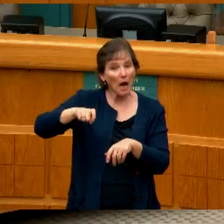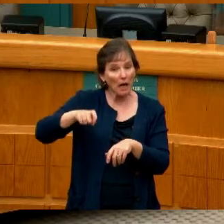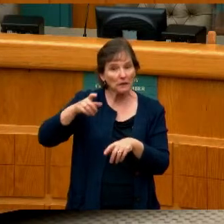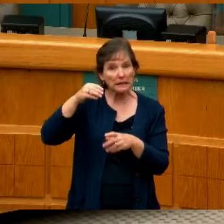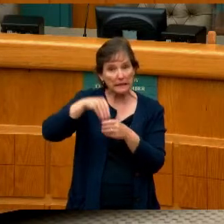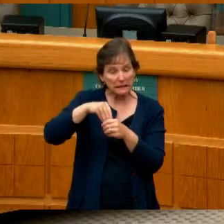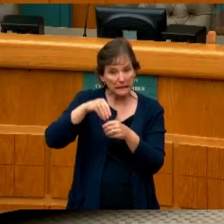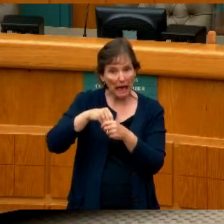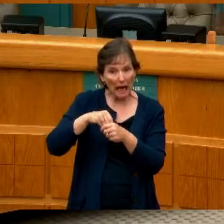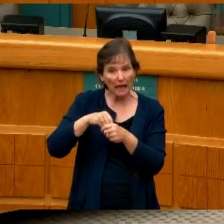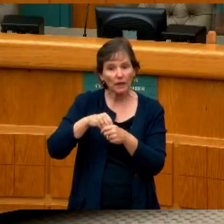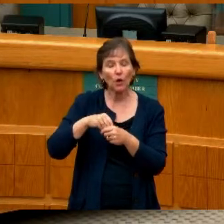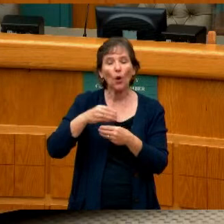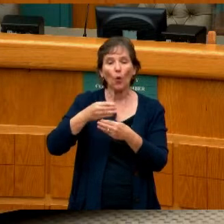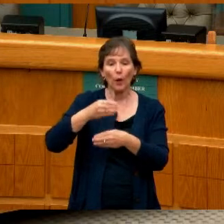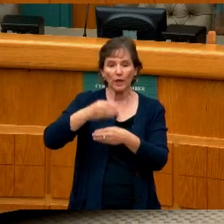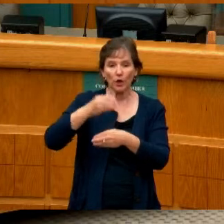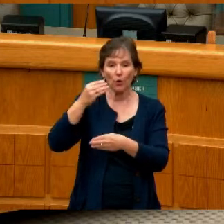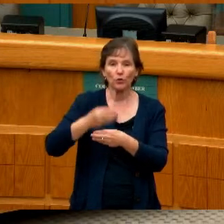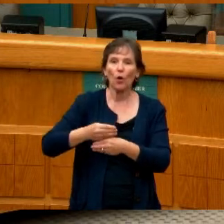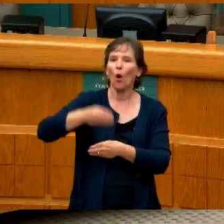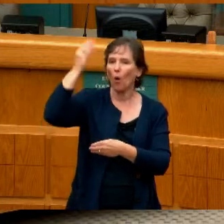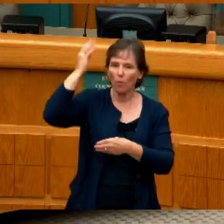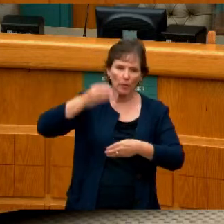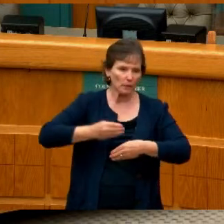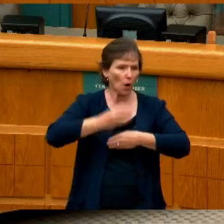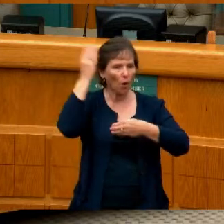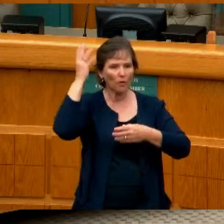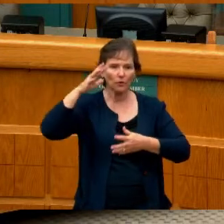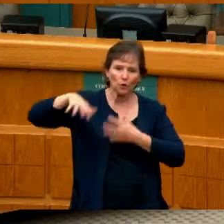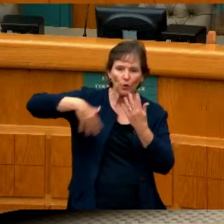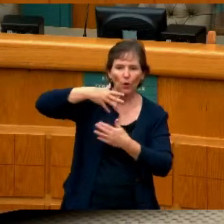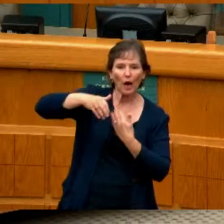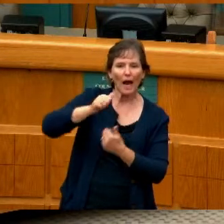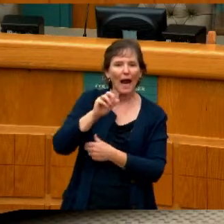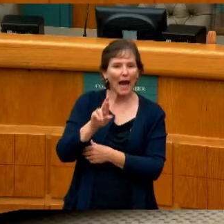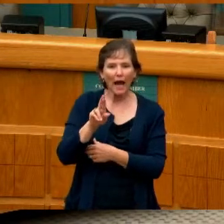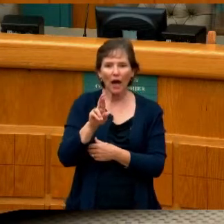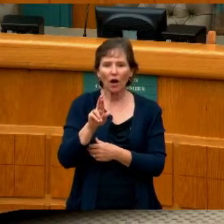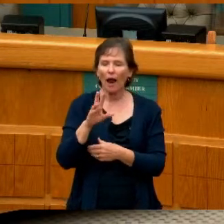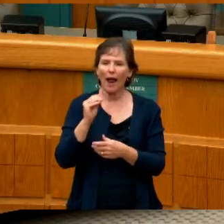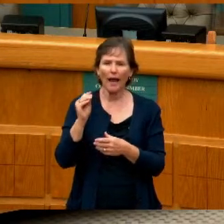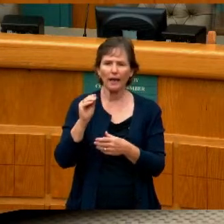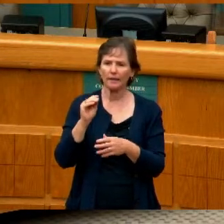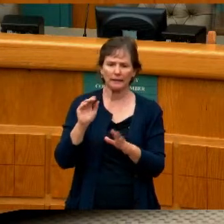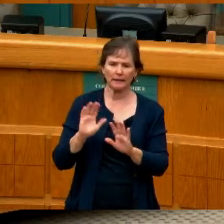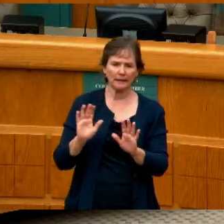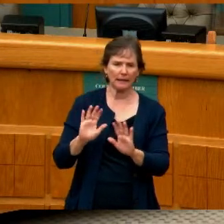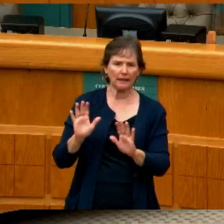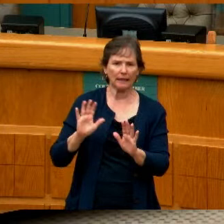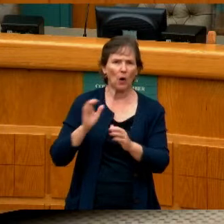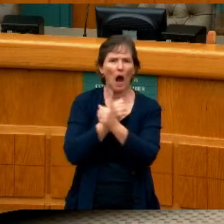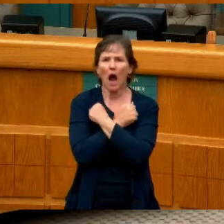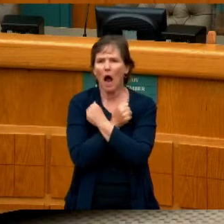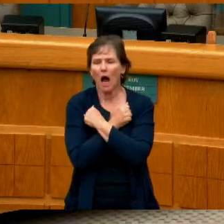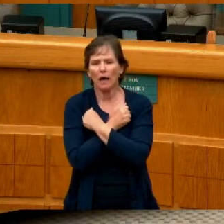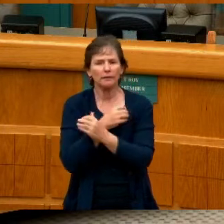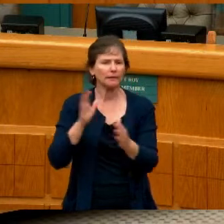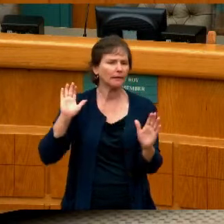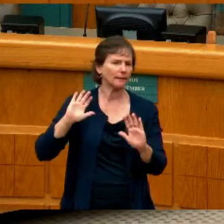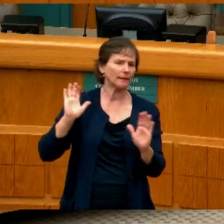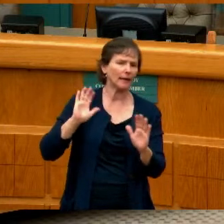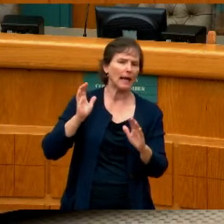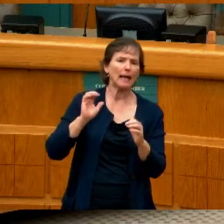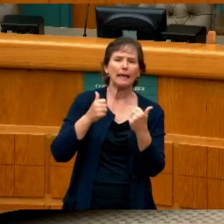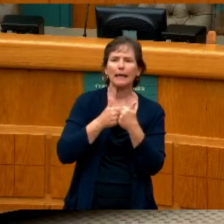everyone wears the mask the entire time, and open up your windows in your home to keep the air circulating and